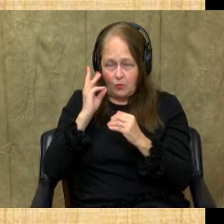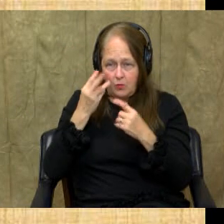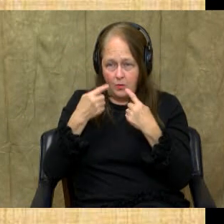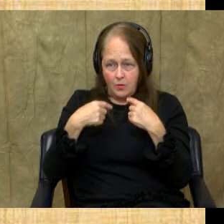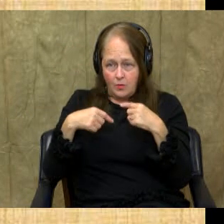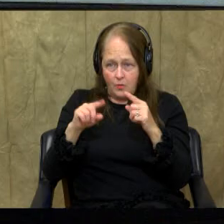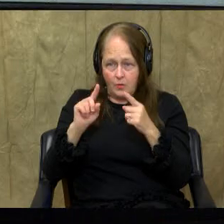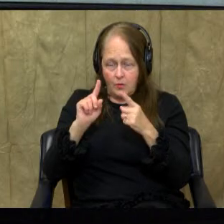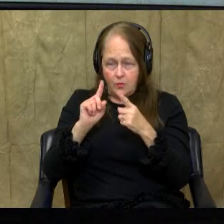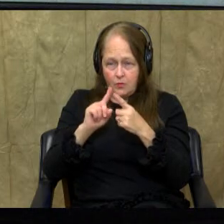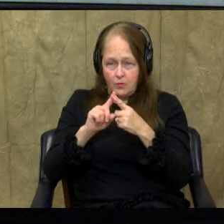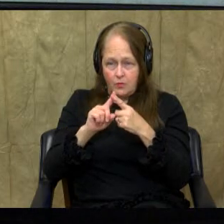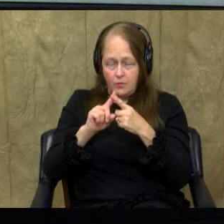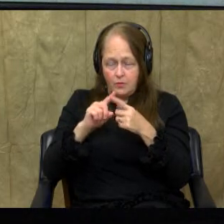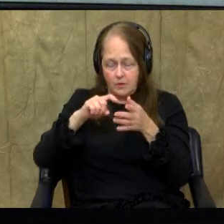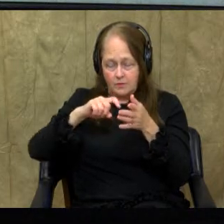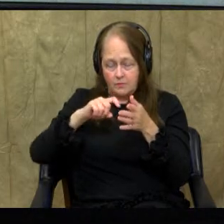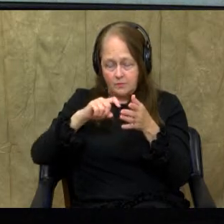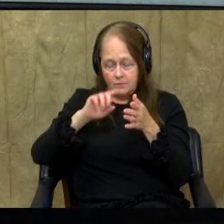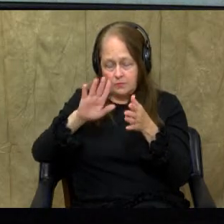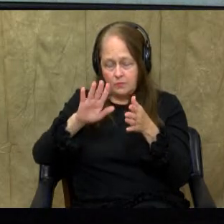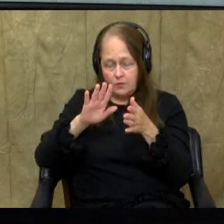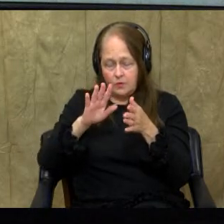two to think about that.